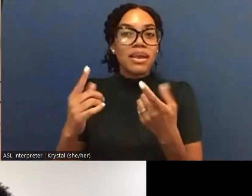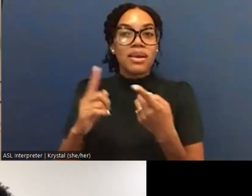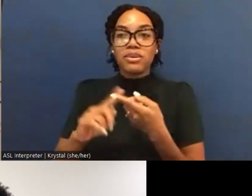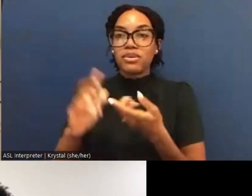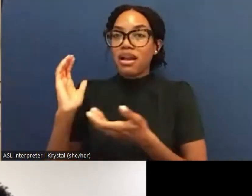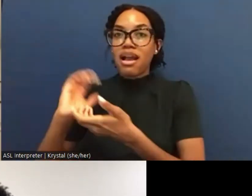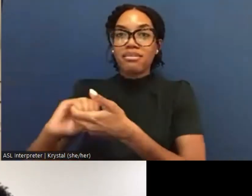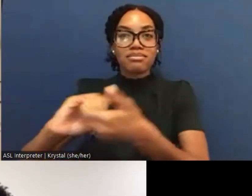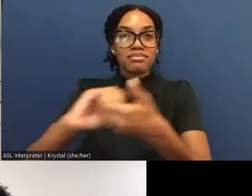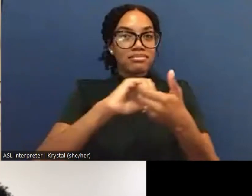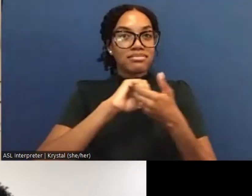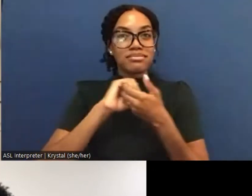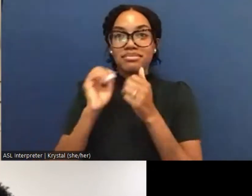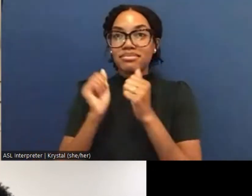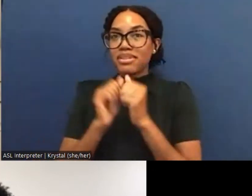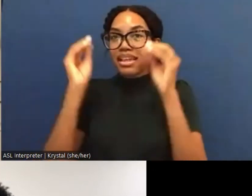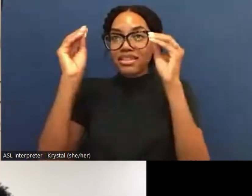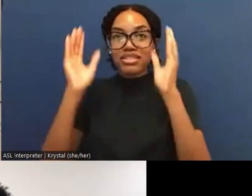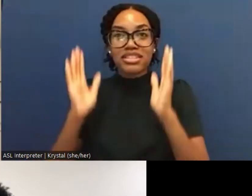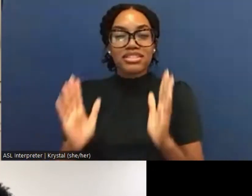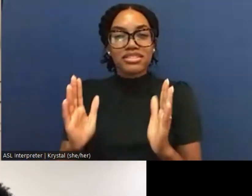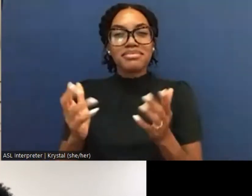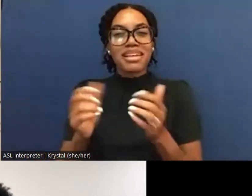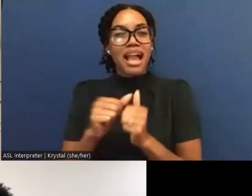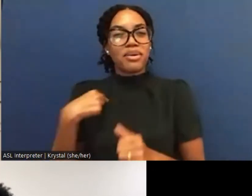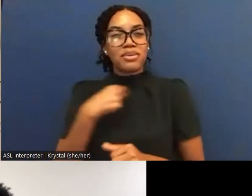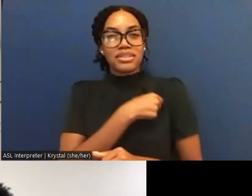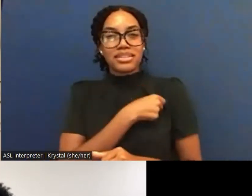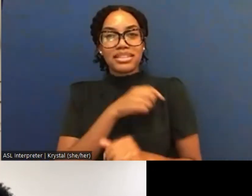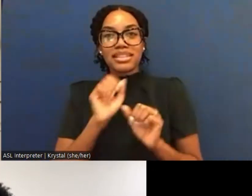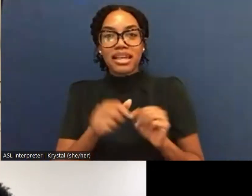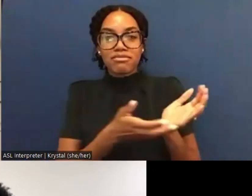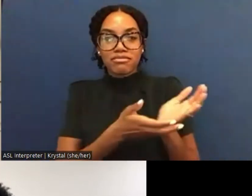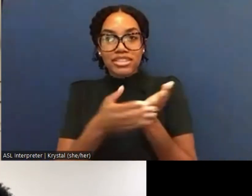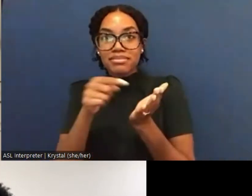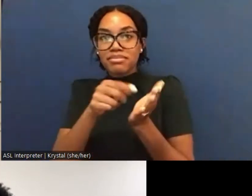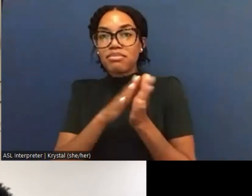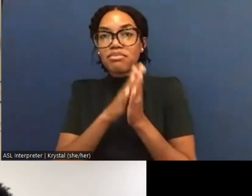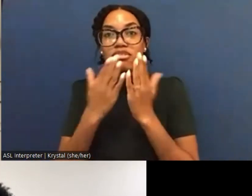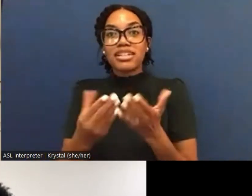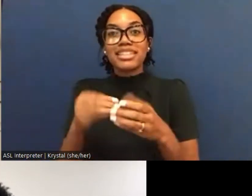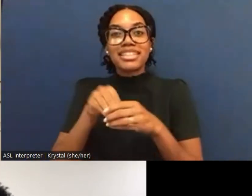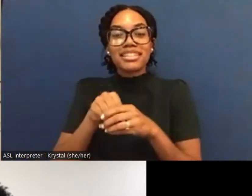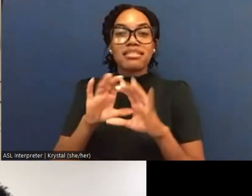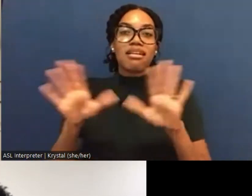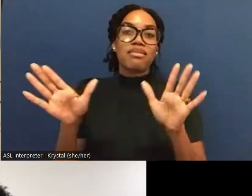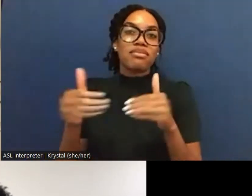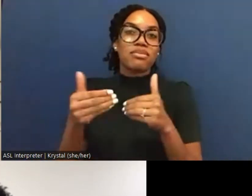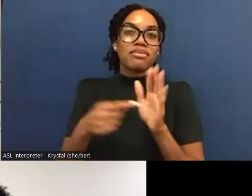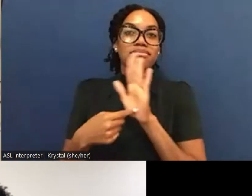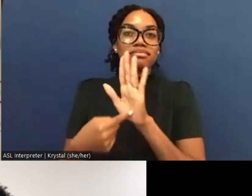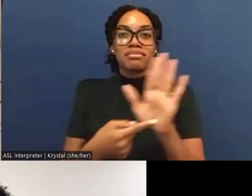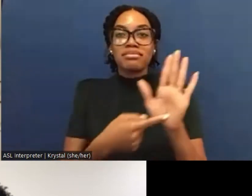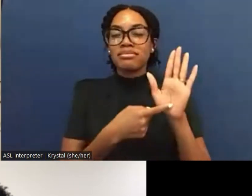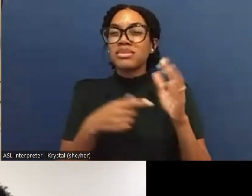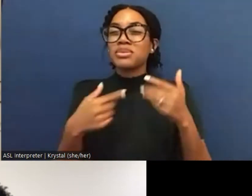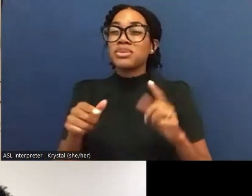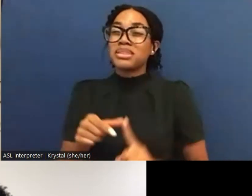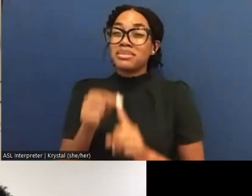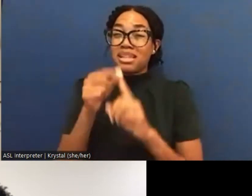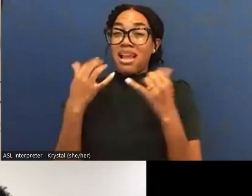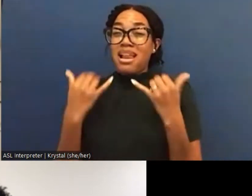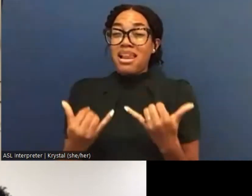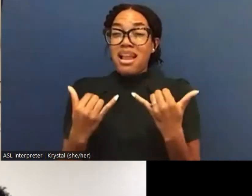of the educators on this call about ways that we could bring this into our classroom, because especially now in this moment,